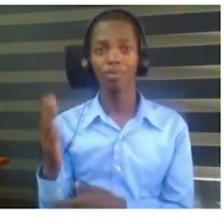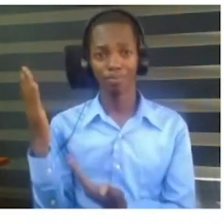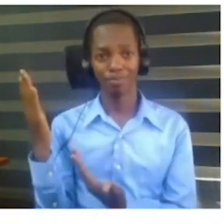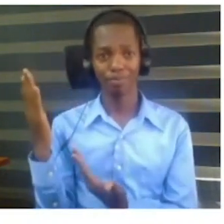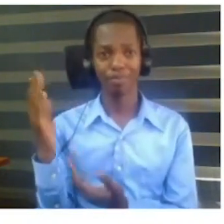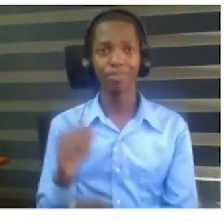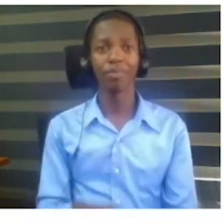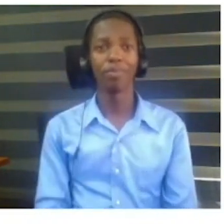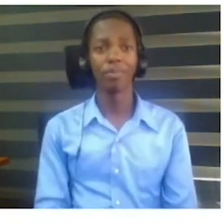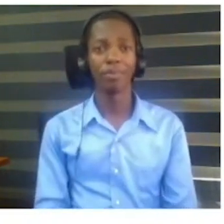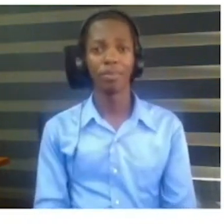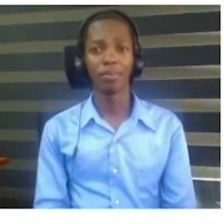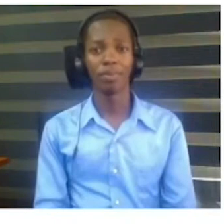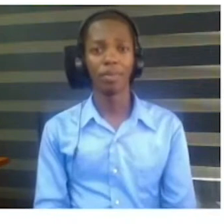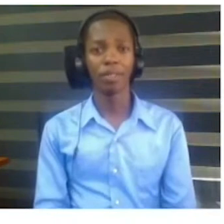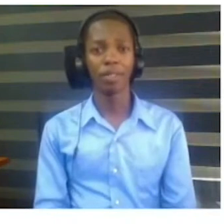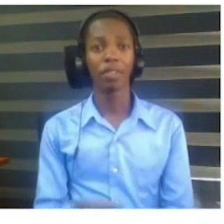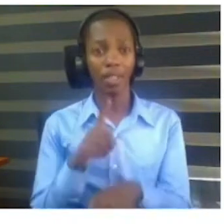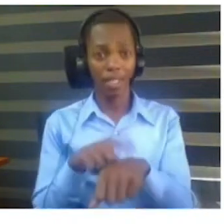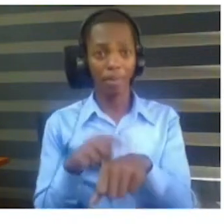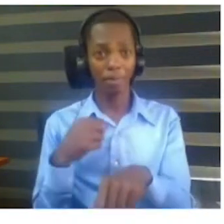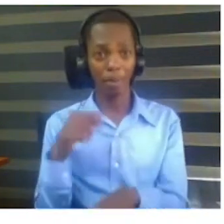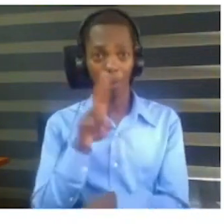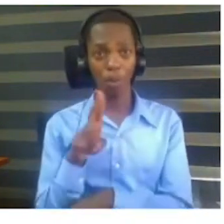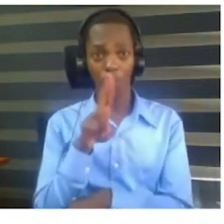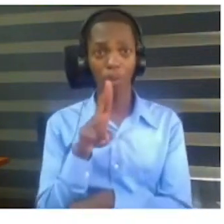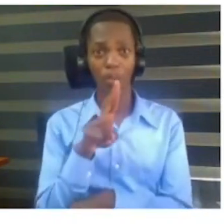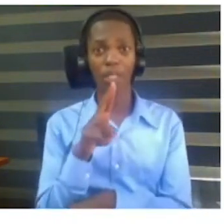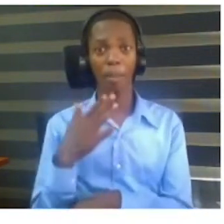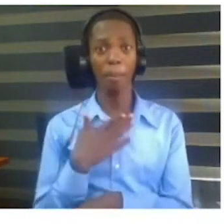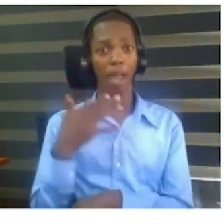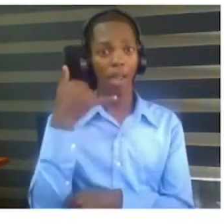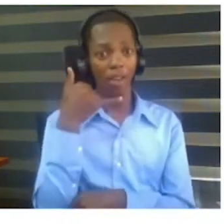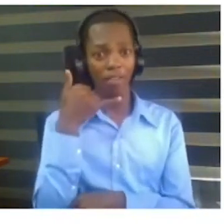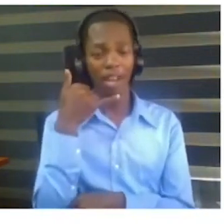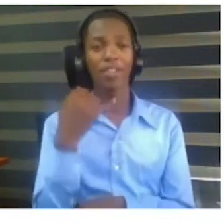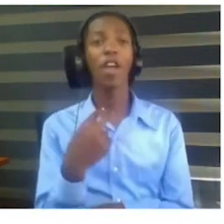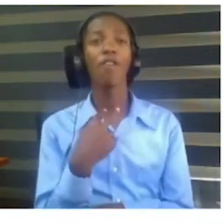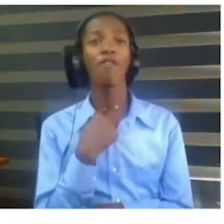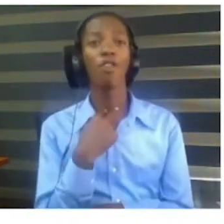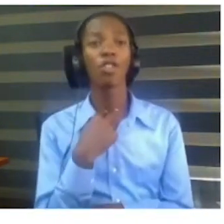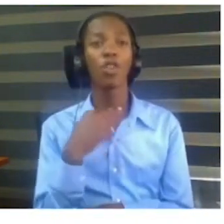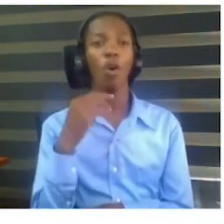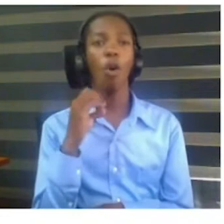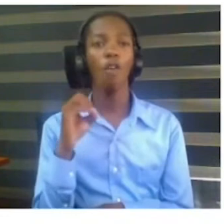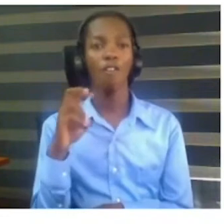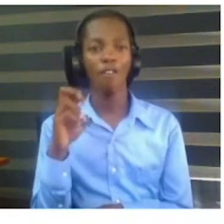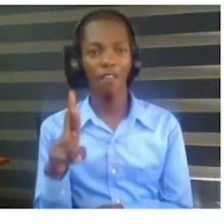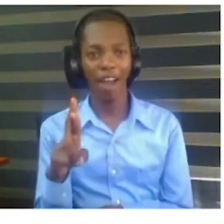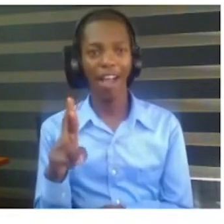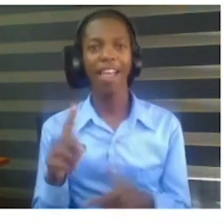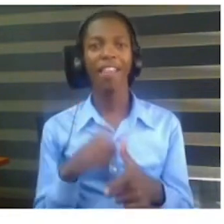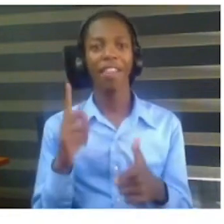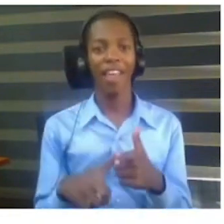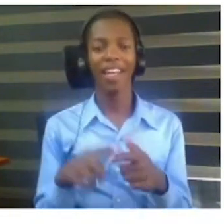So when I'm using my phone, I use VoiceOver. VoiceOver can speak out loud and send information to the digital braille